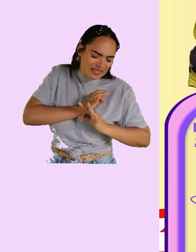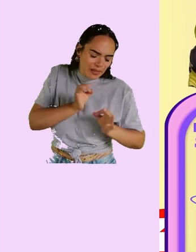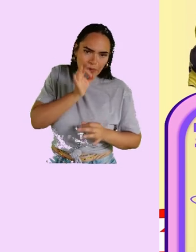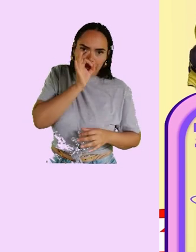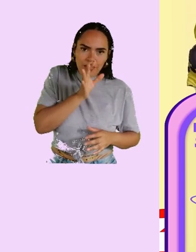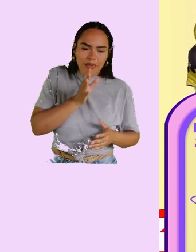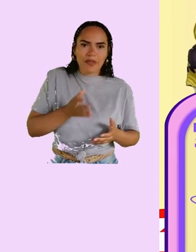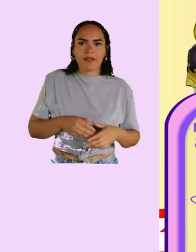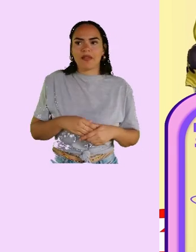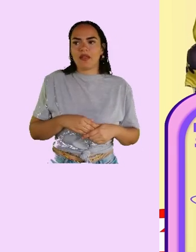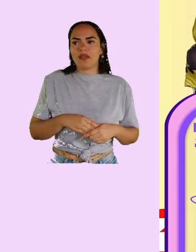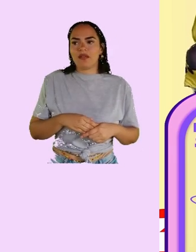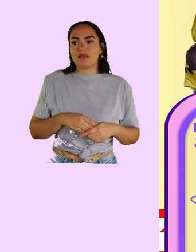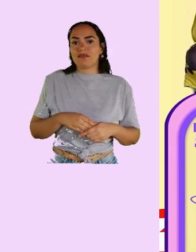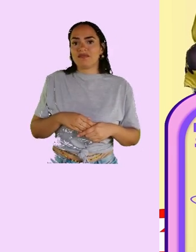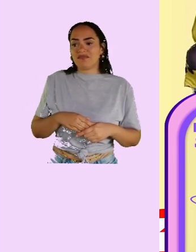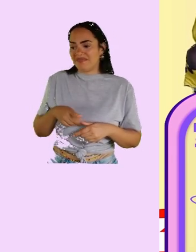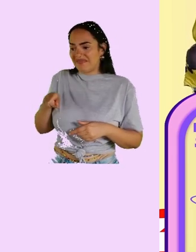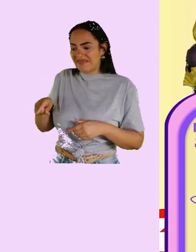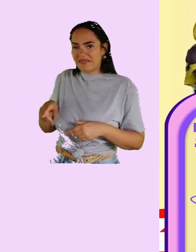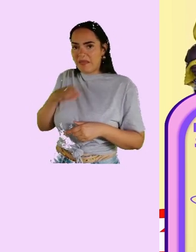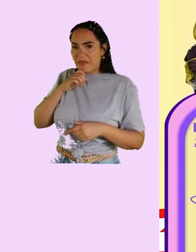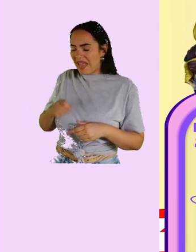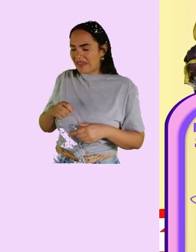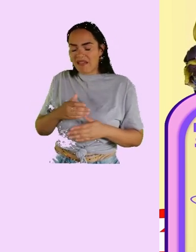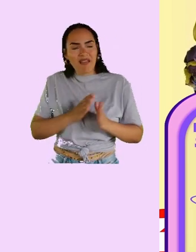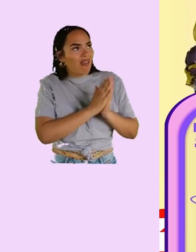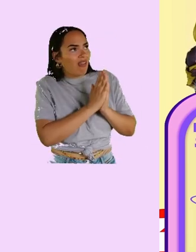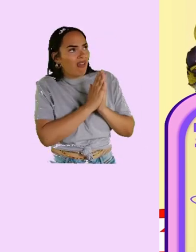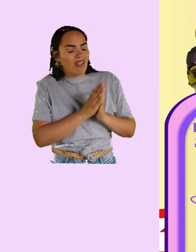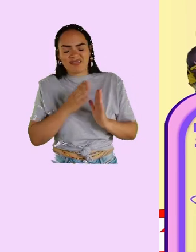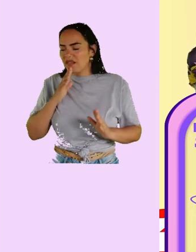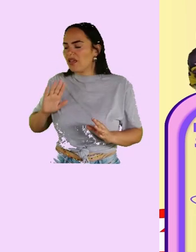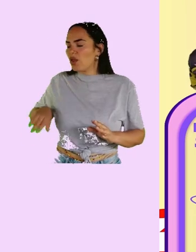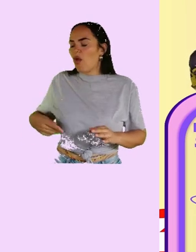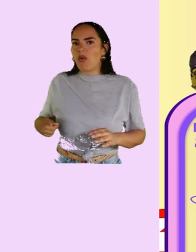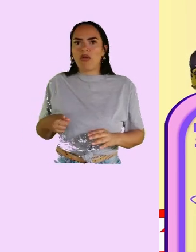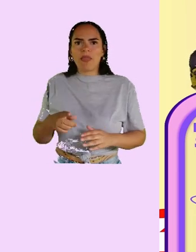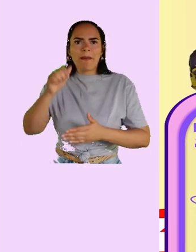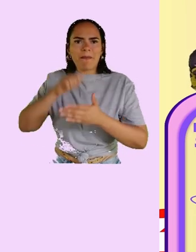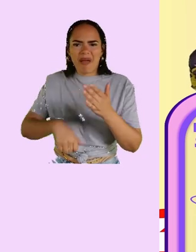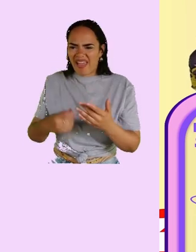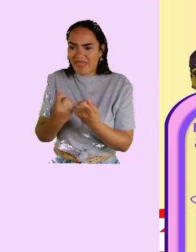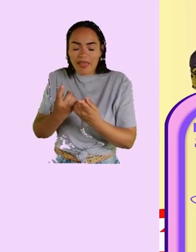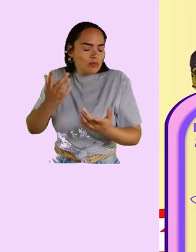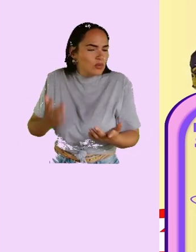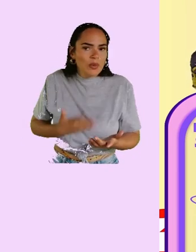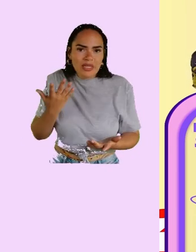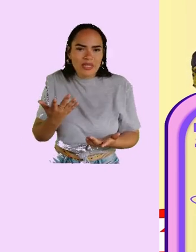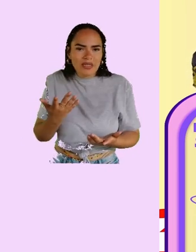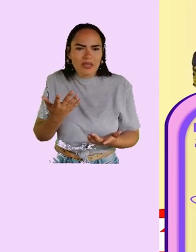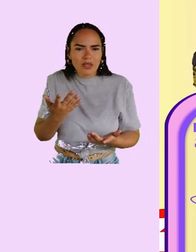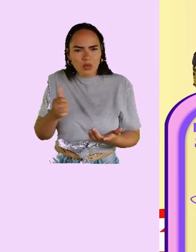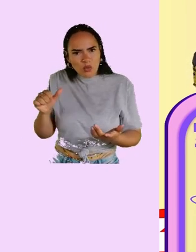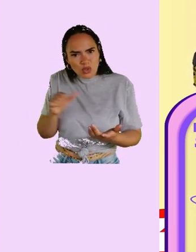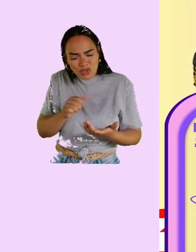How often do we say no to a rough sleeper and then go buy something we don't need? Should we not give